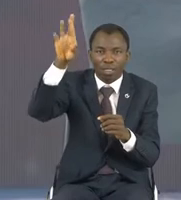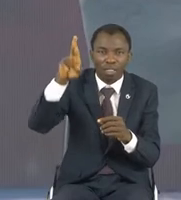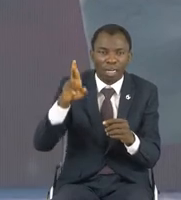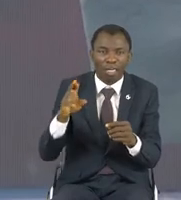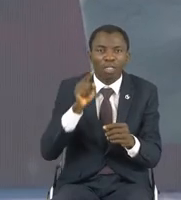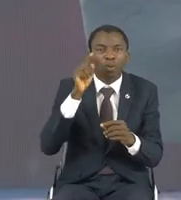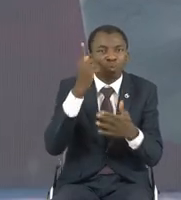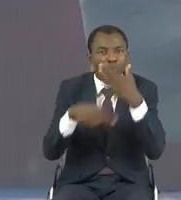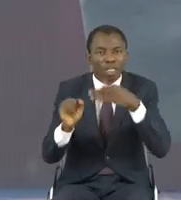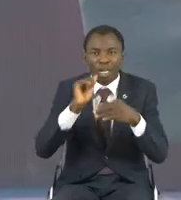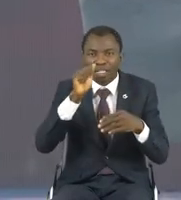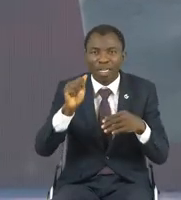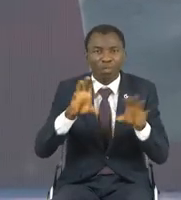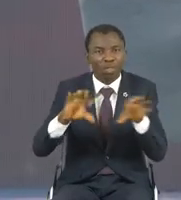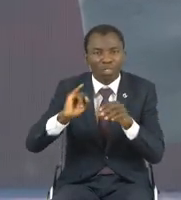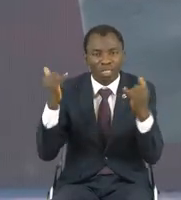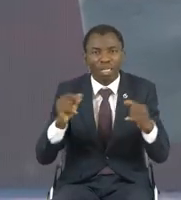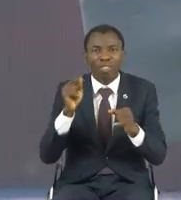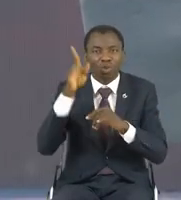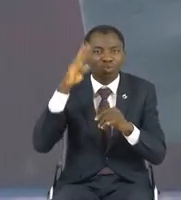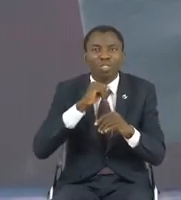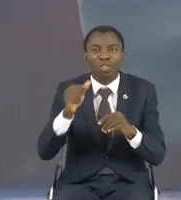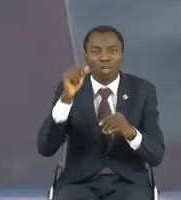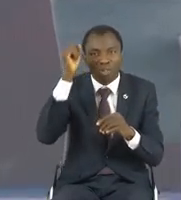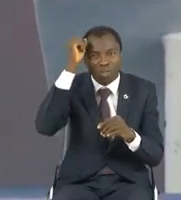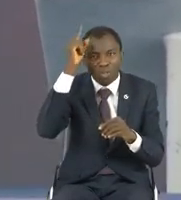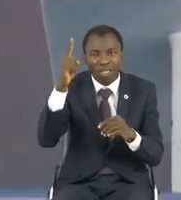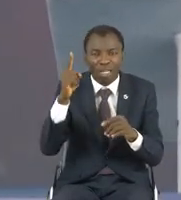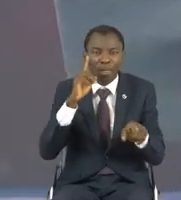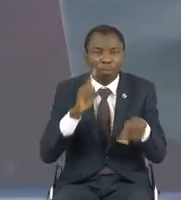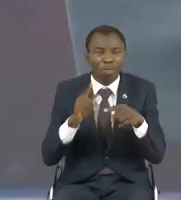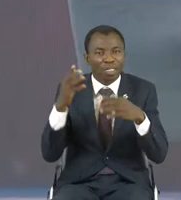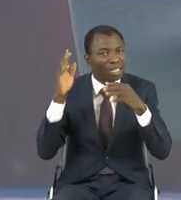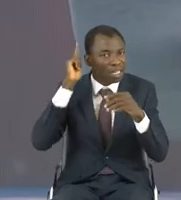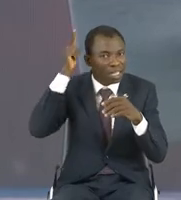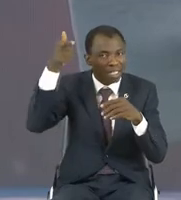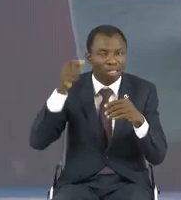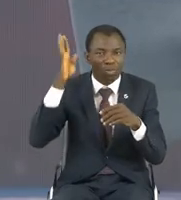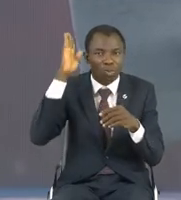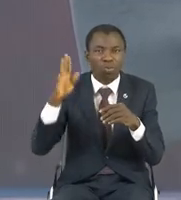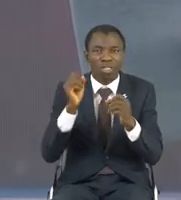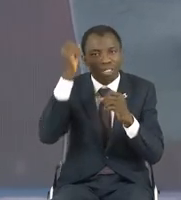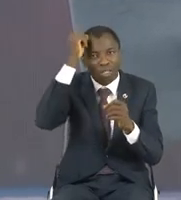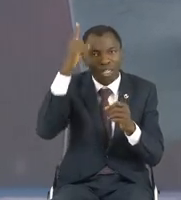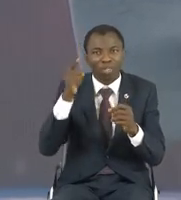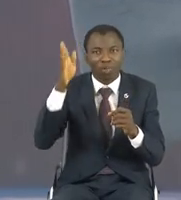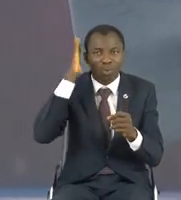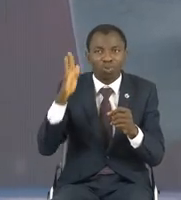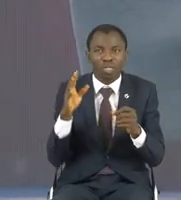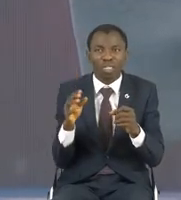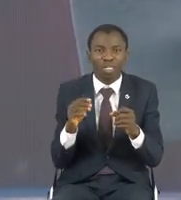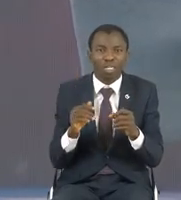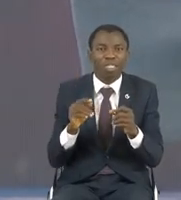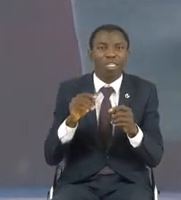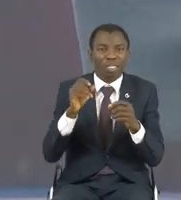But hereafter, you'll understand, and you'll know that I do everything I do because of